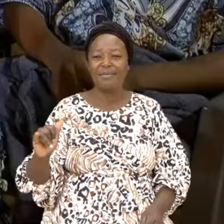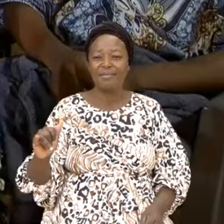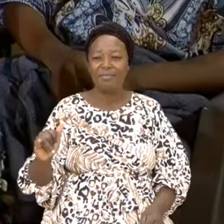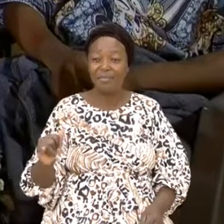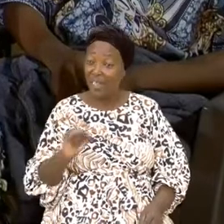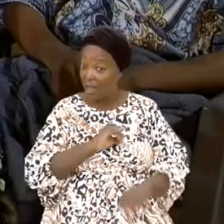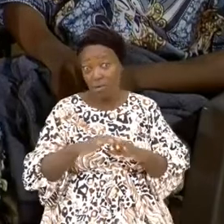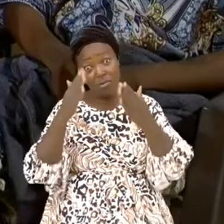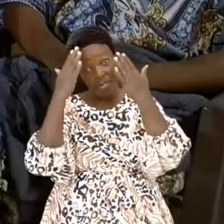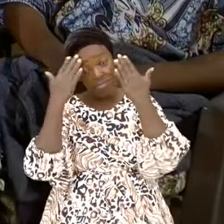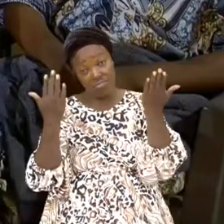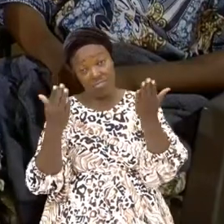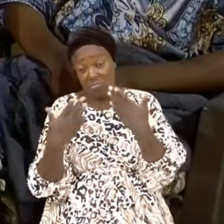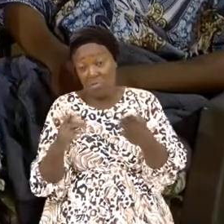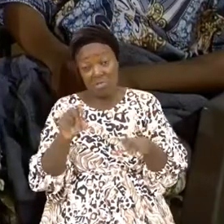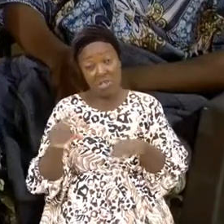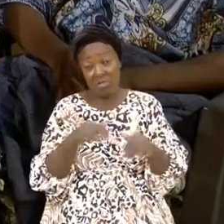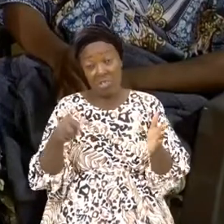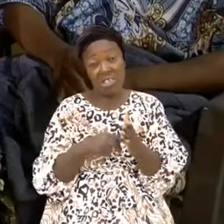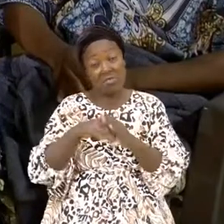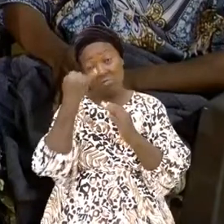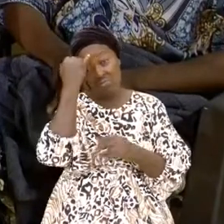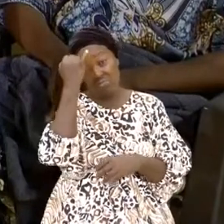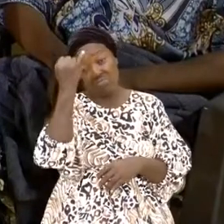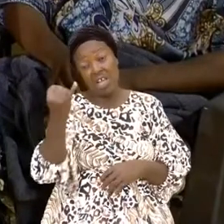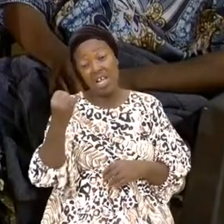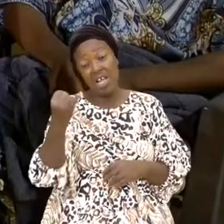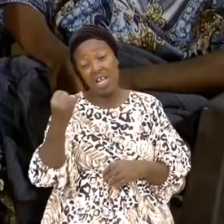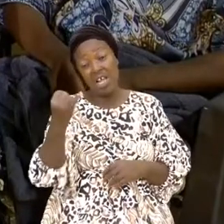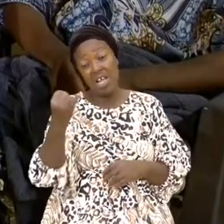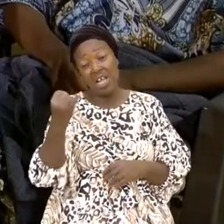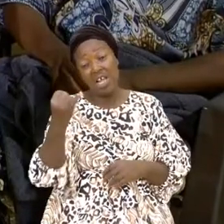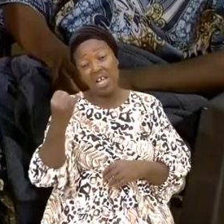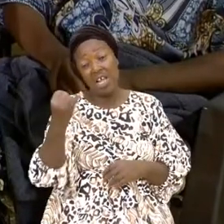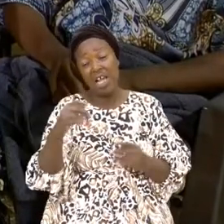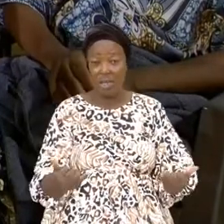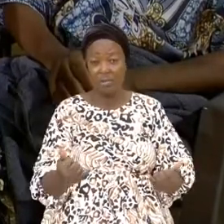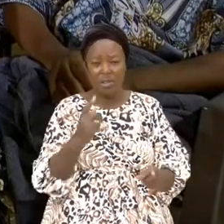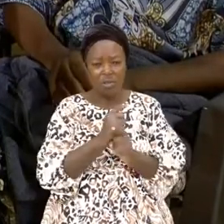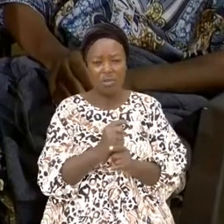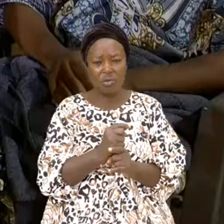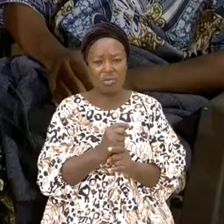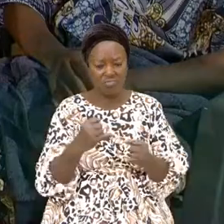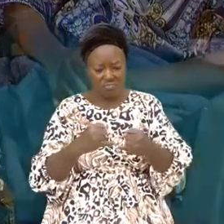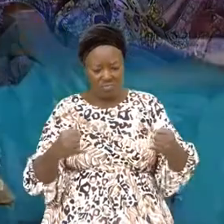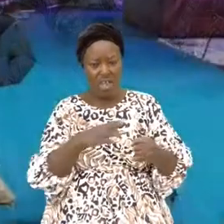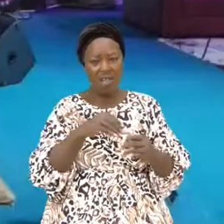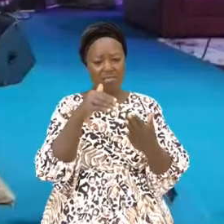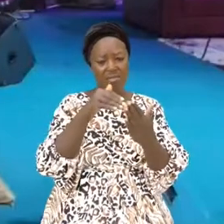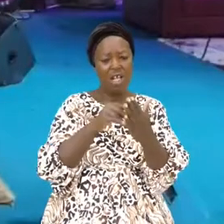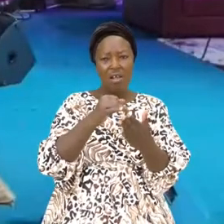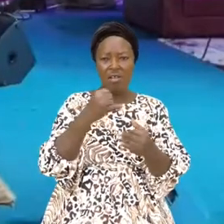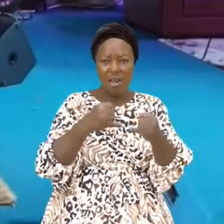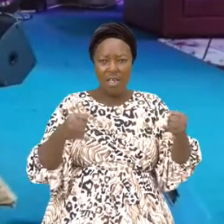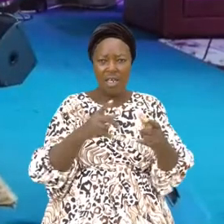I don't know whether you can do this in your imagination. From where you are now, draw a line. And then